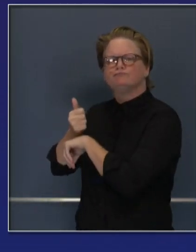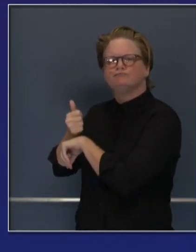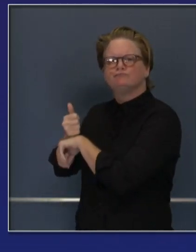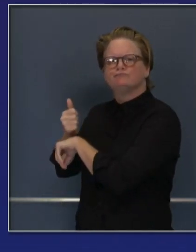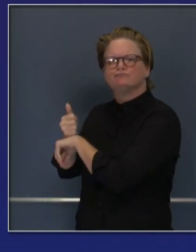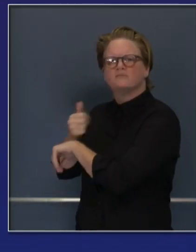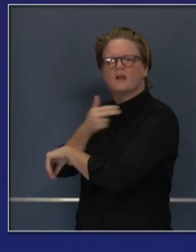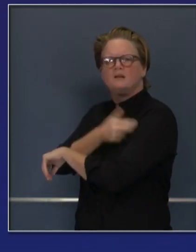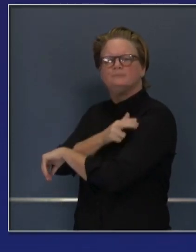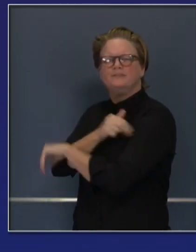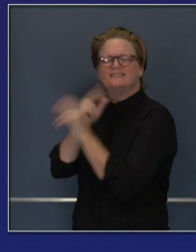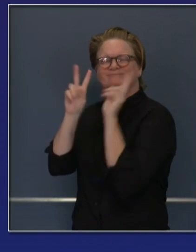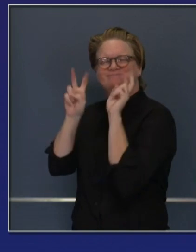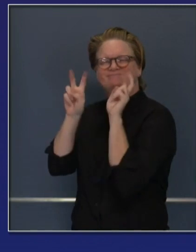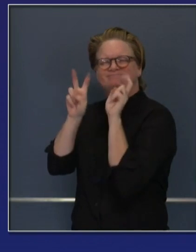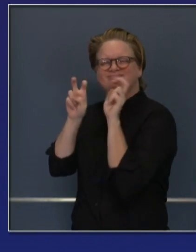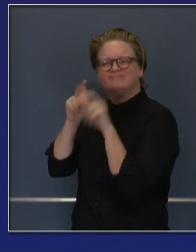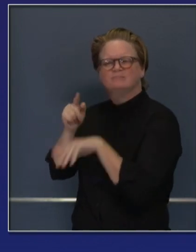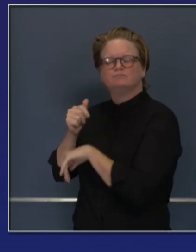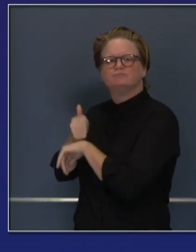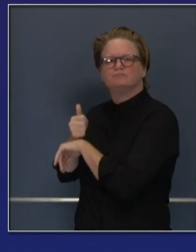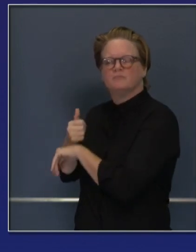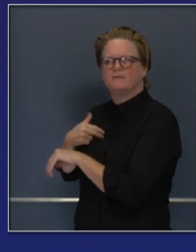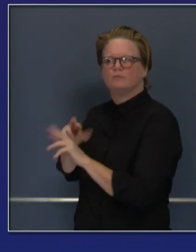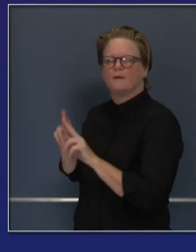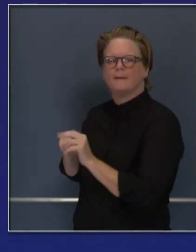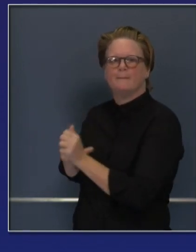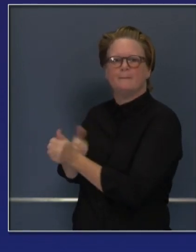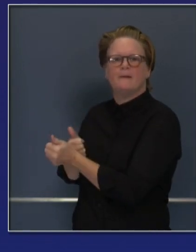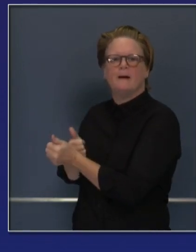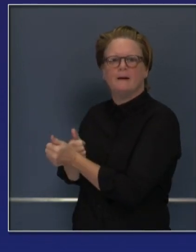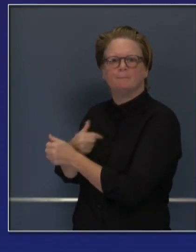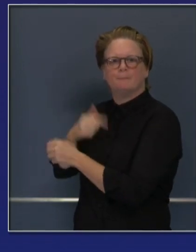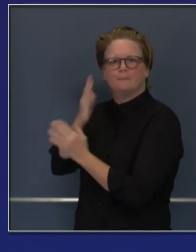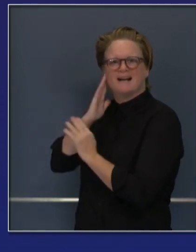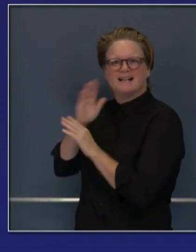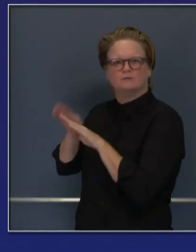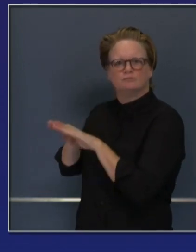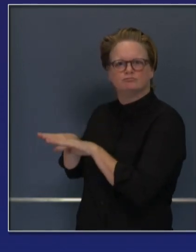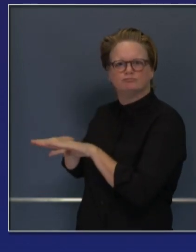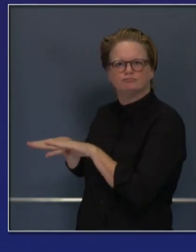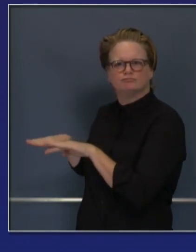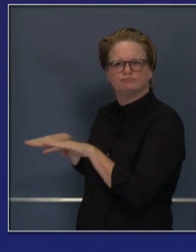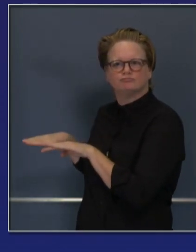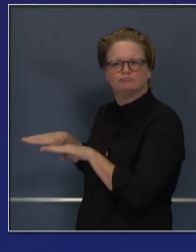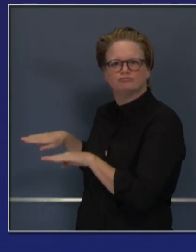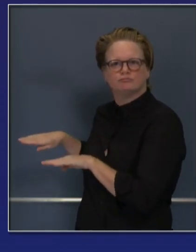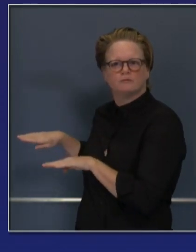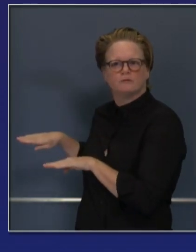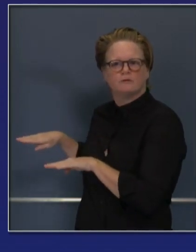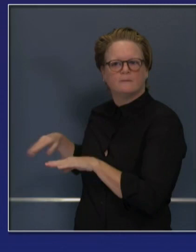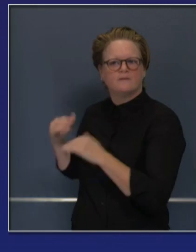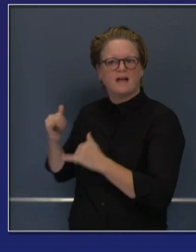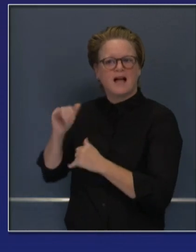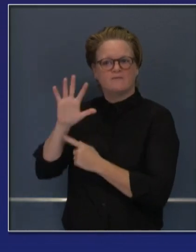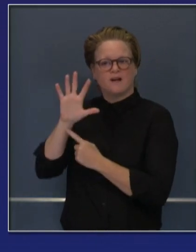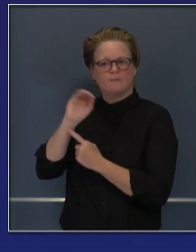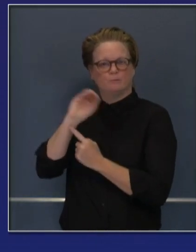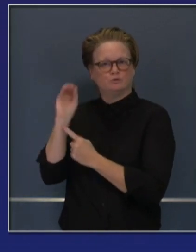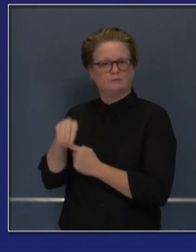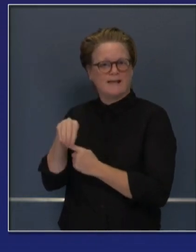around. We want to be proactive. But look at the existing healthcare system capacity. 5% are